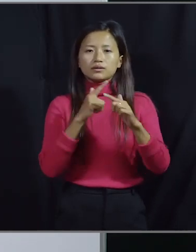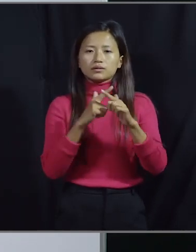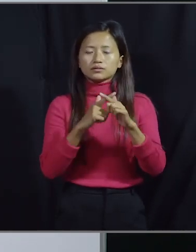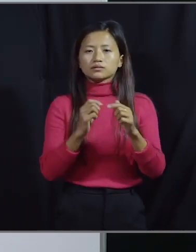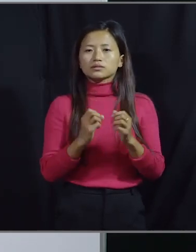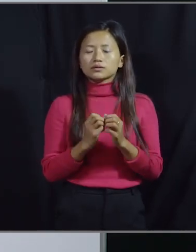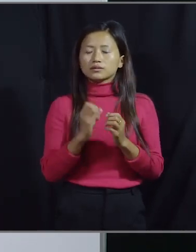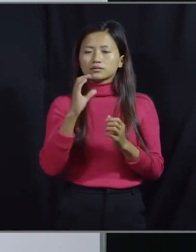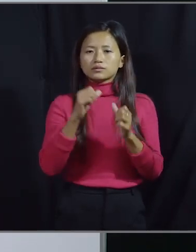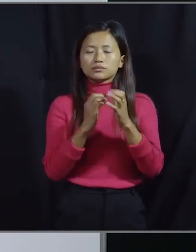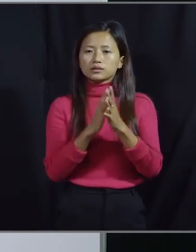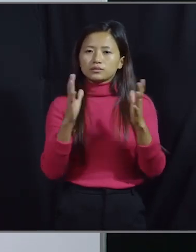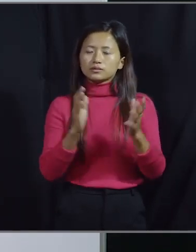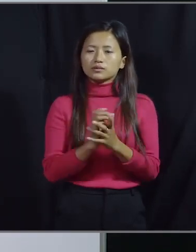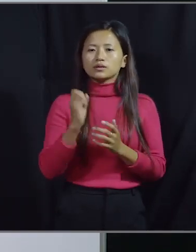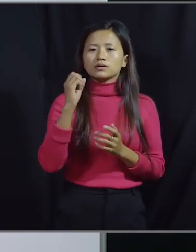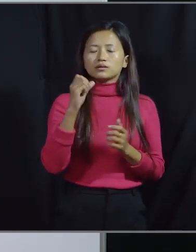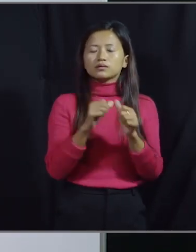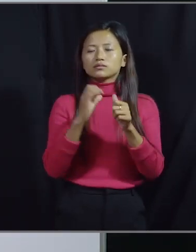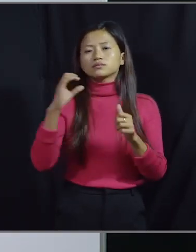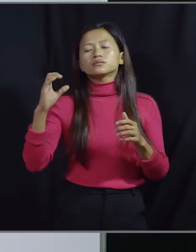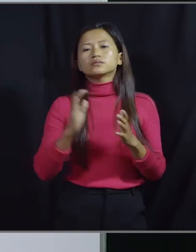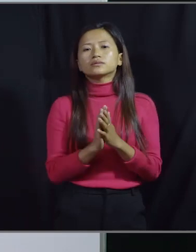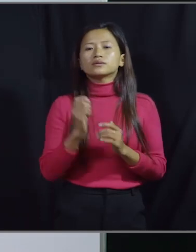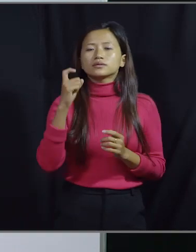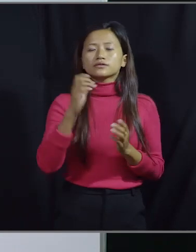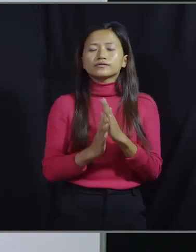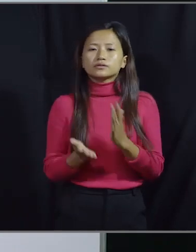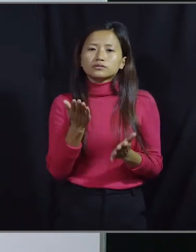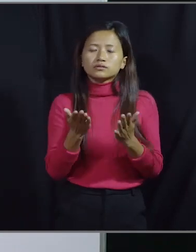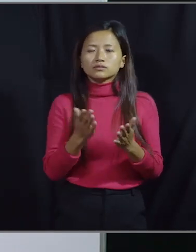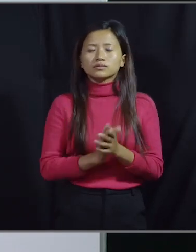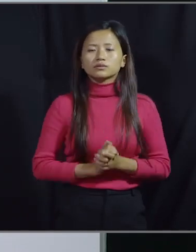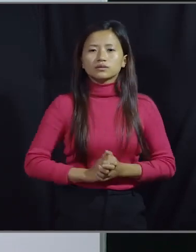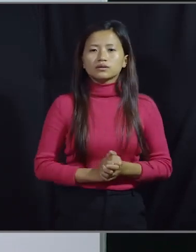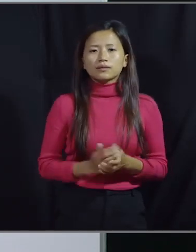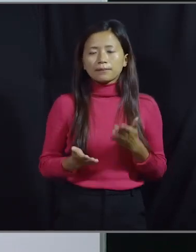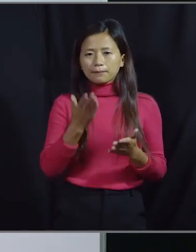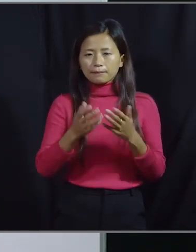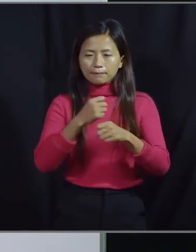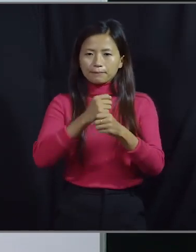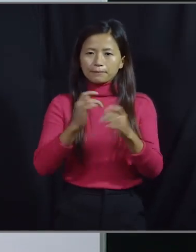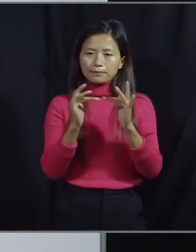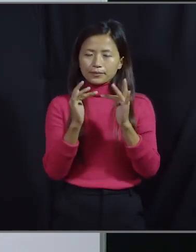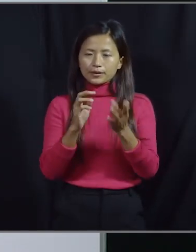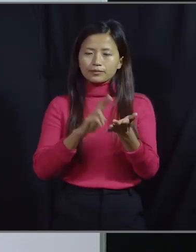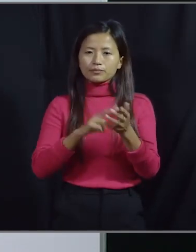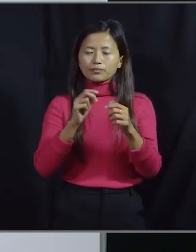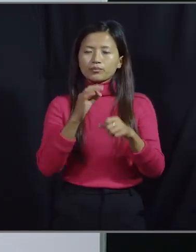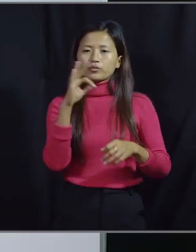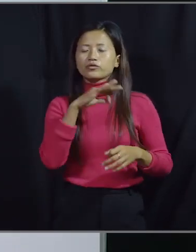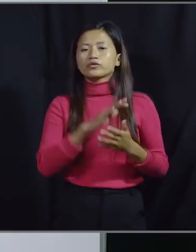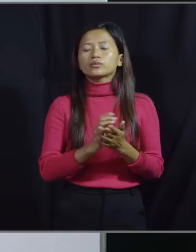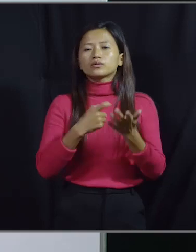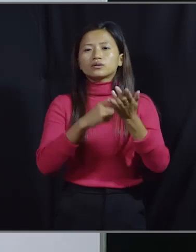account. That means there is certain adjustment. Narration is the adjustment made for net profit on revaluation. That